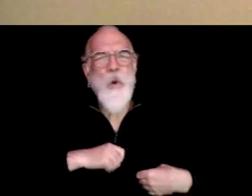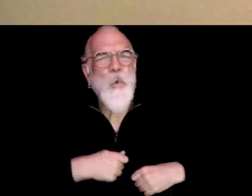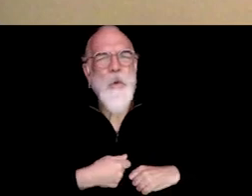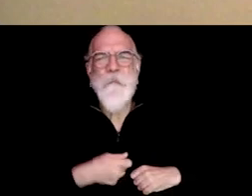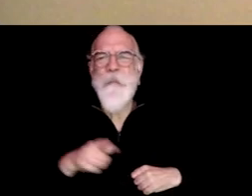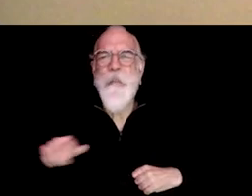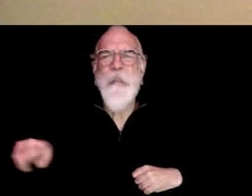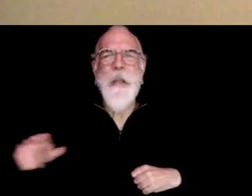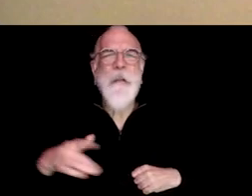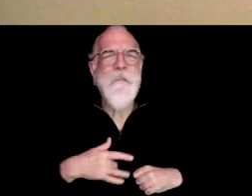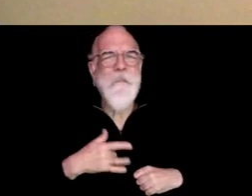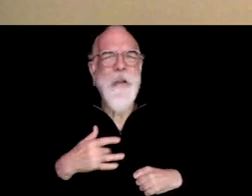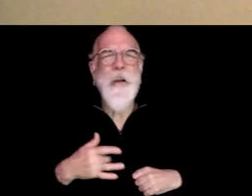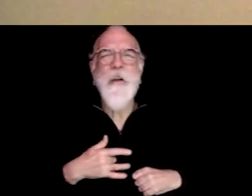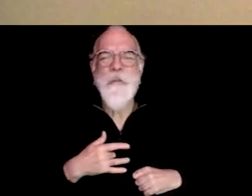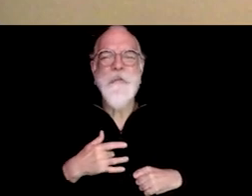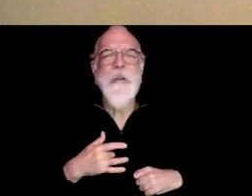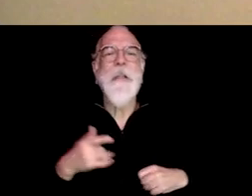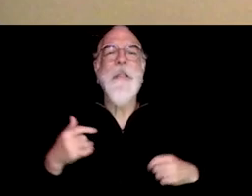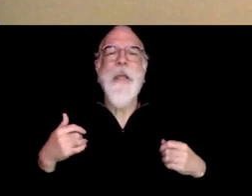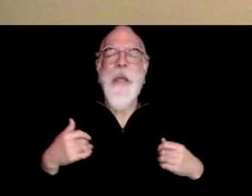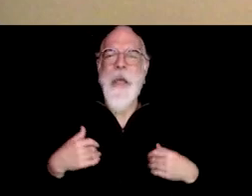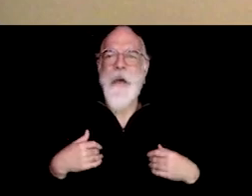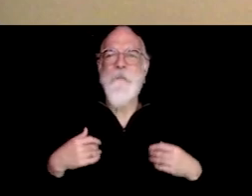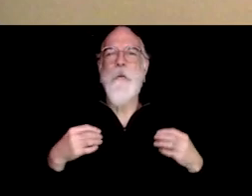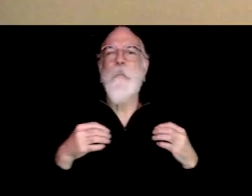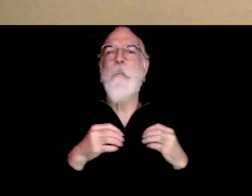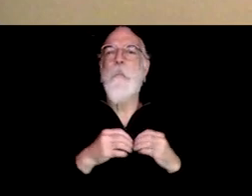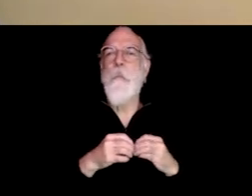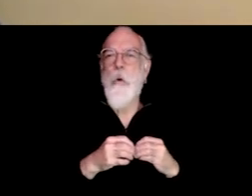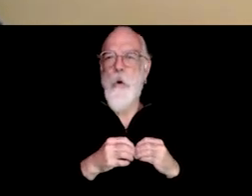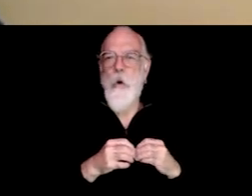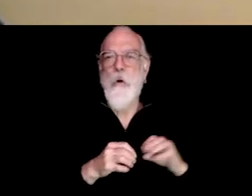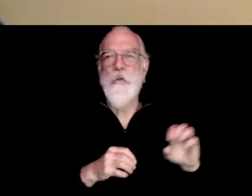land hurts in more chambers